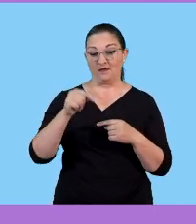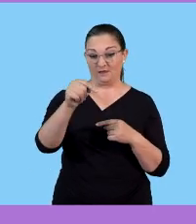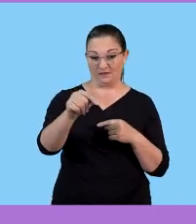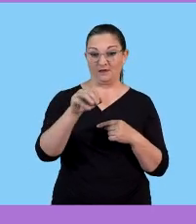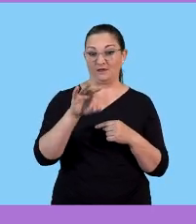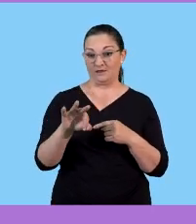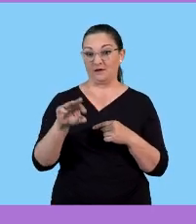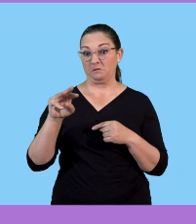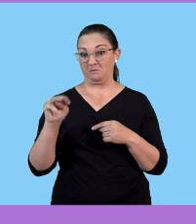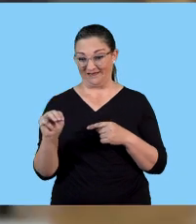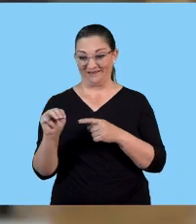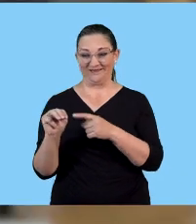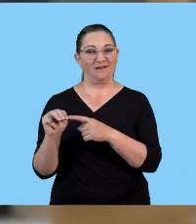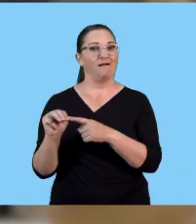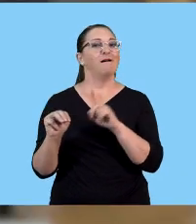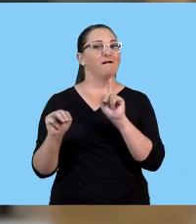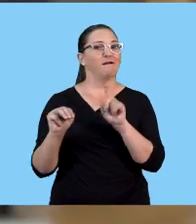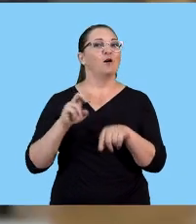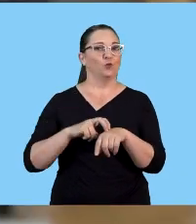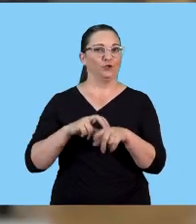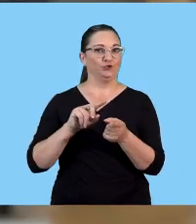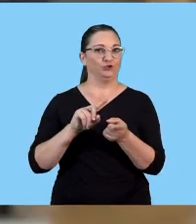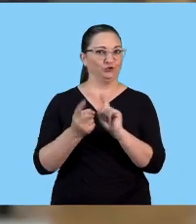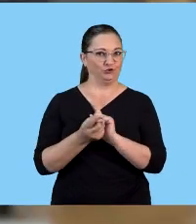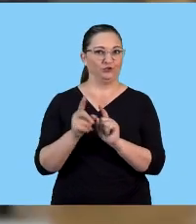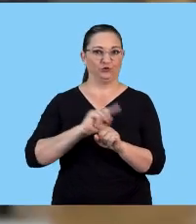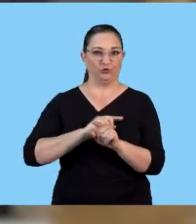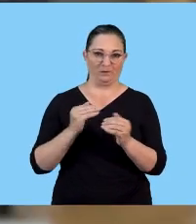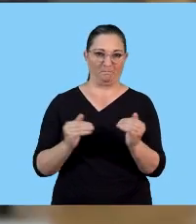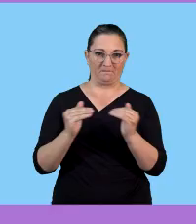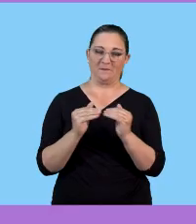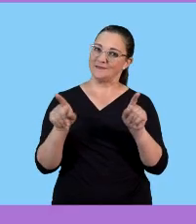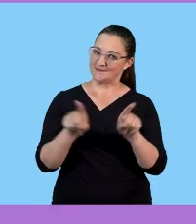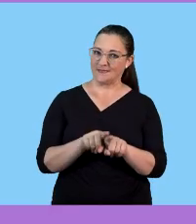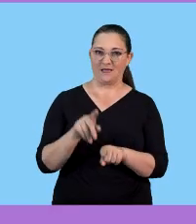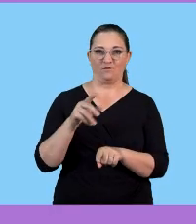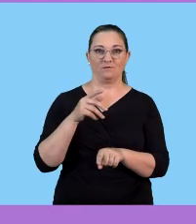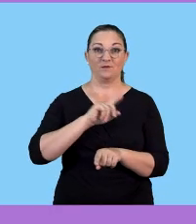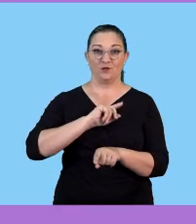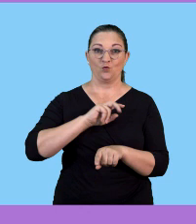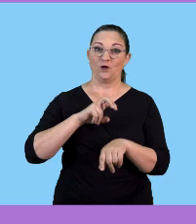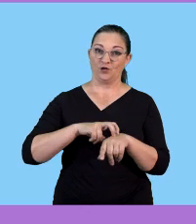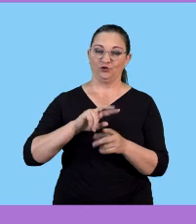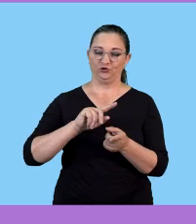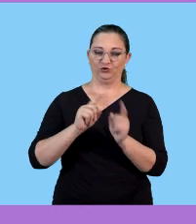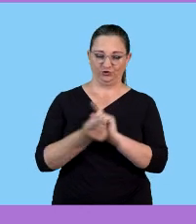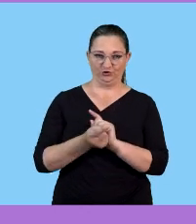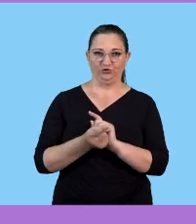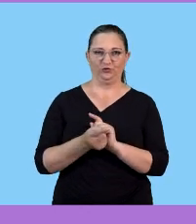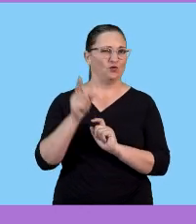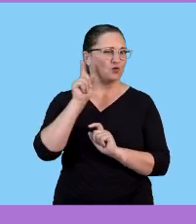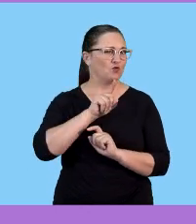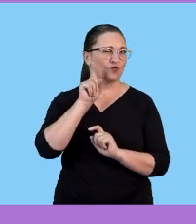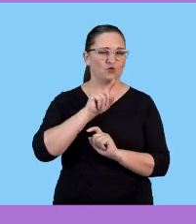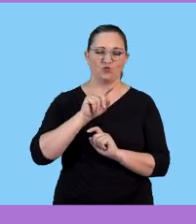meters. So there we can see the units of measurement are the same. We've got to do some conversions. Always do conversions to get all